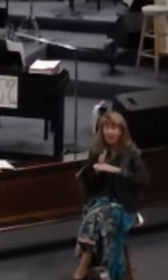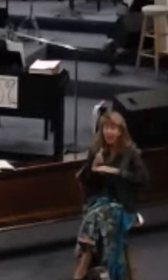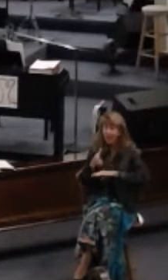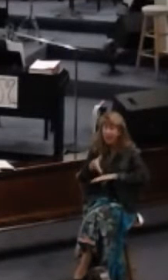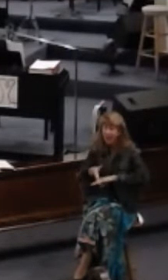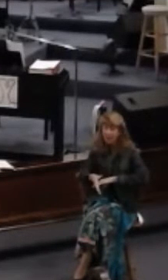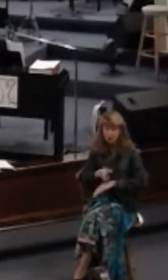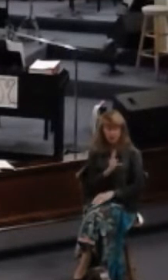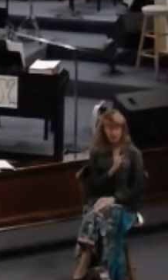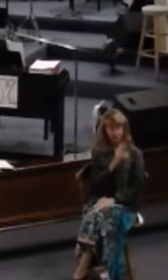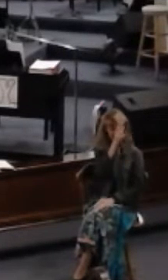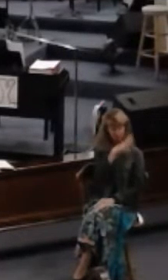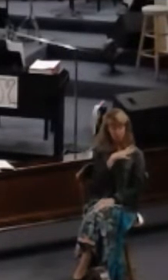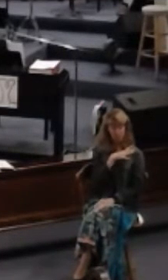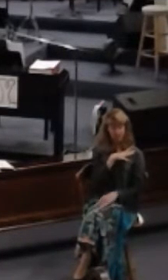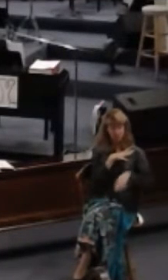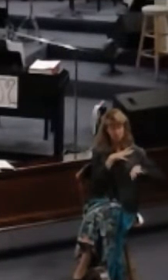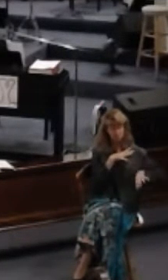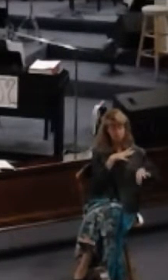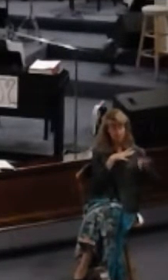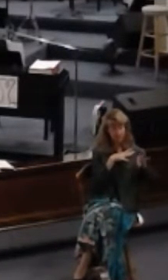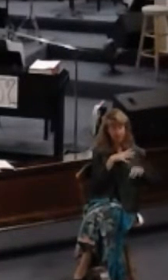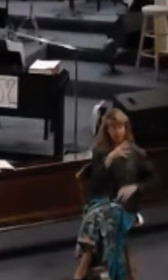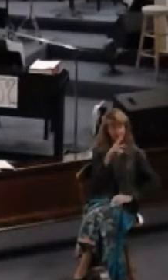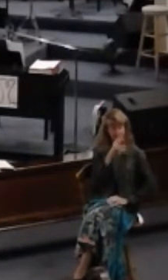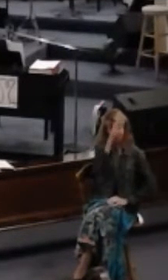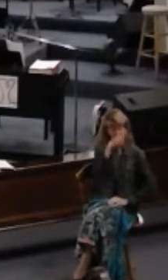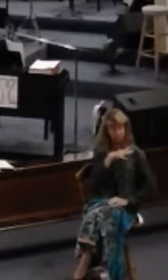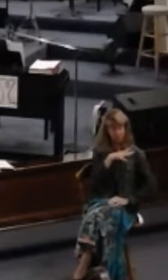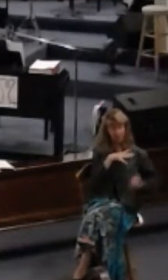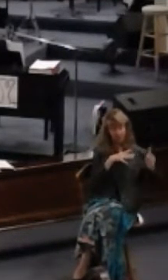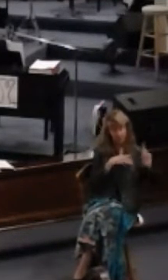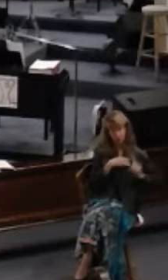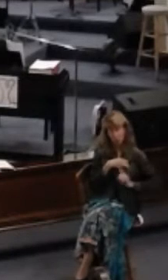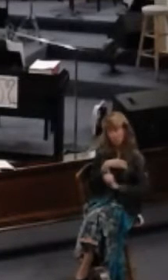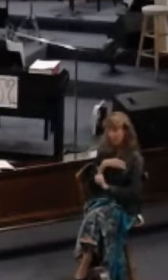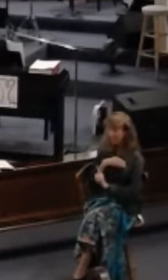after these 7 men were selected and after the needs of the